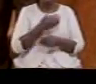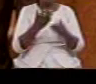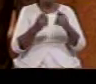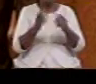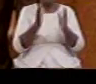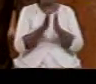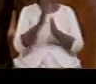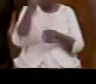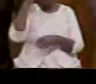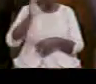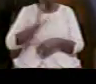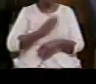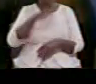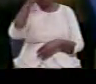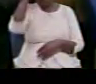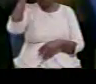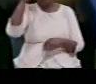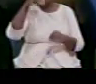morning,